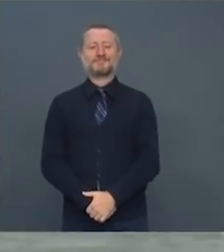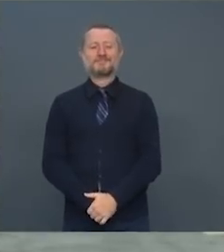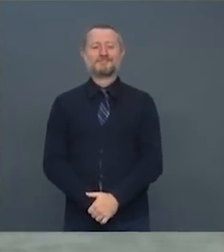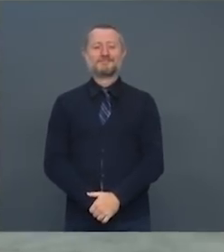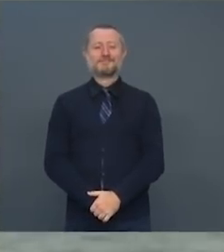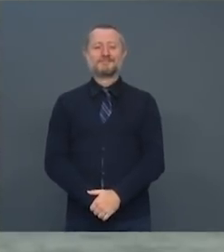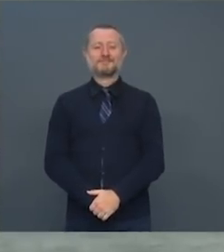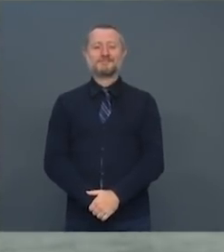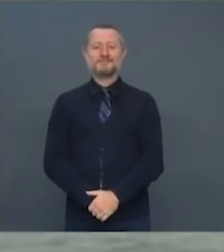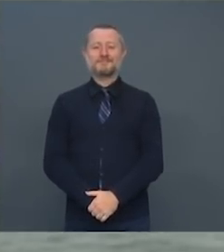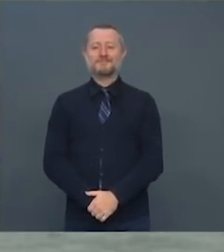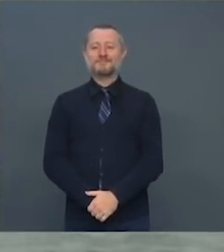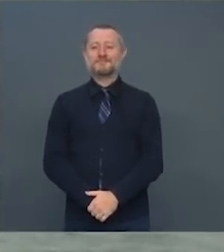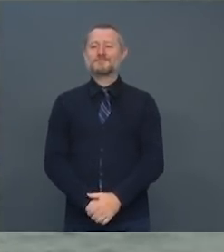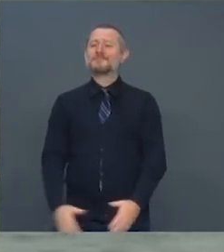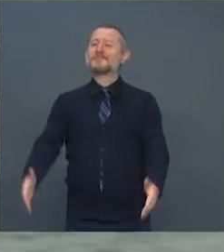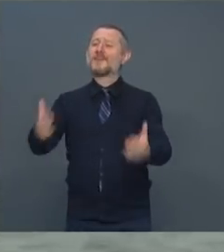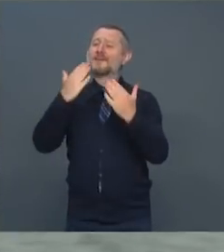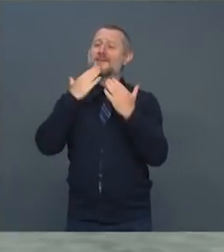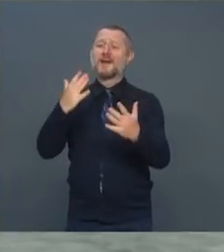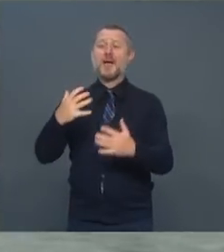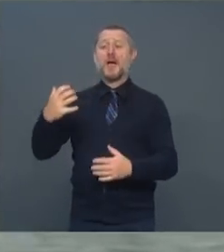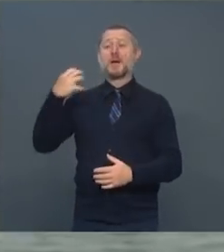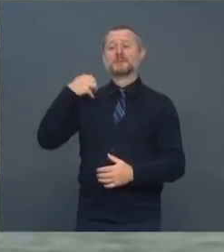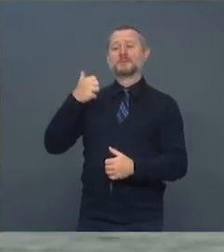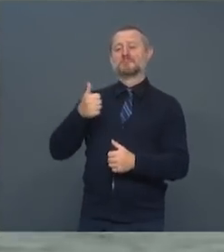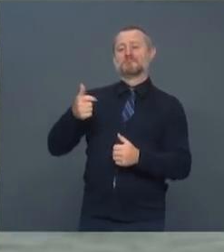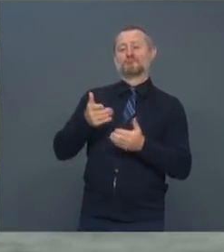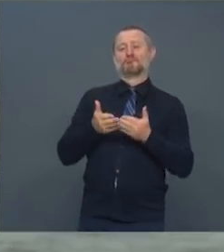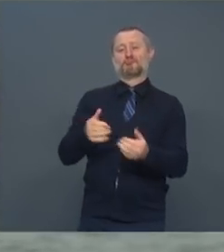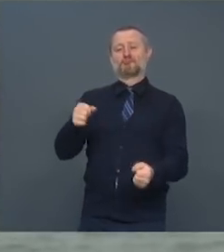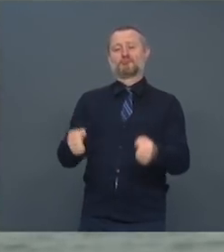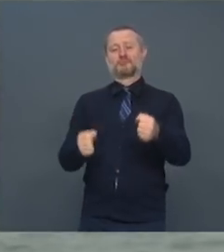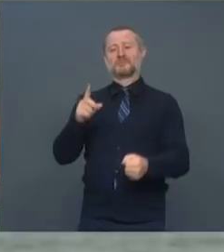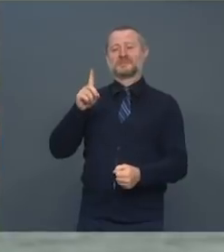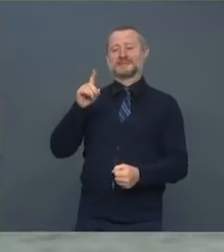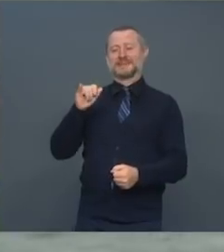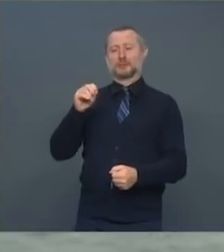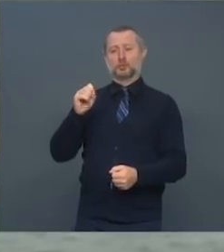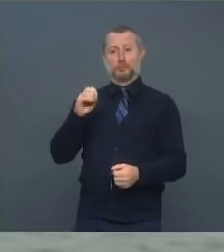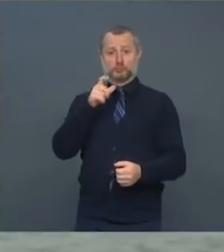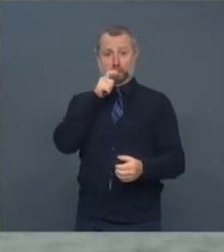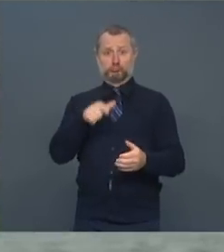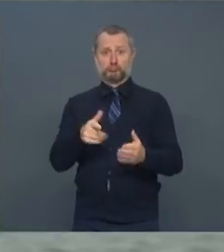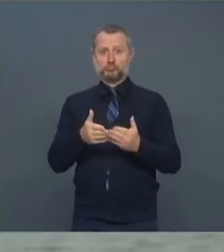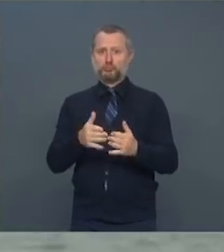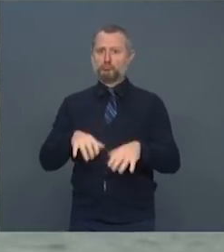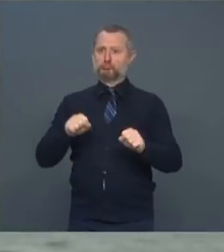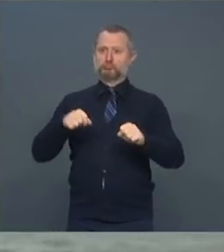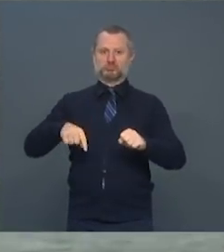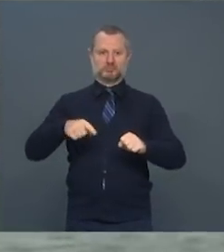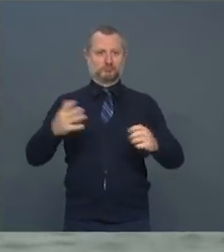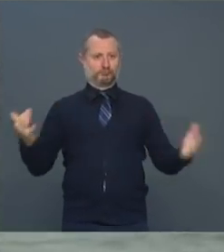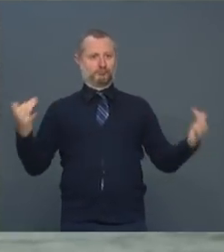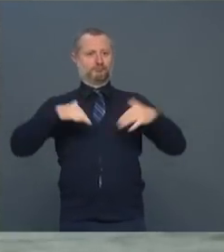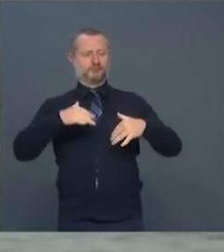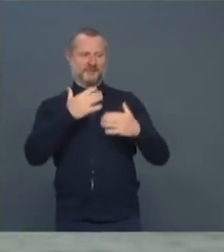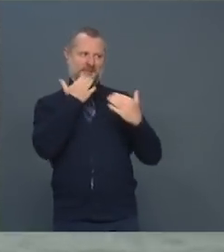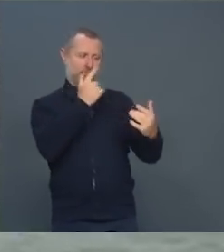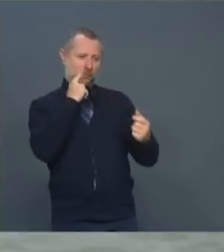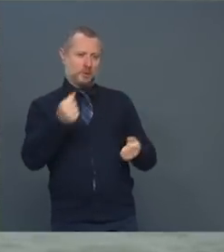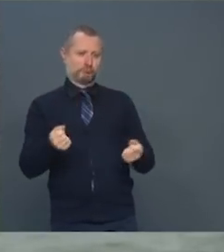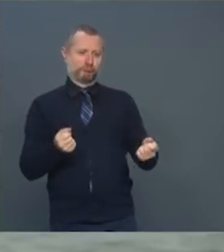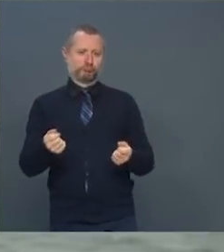Let's thank Captain Nick Dionisio and the Atlantic Pearl for hosting us today. Thank you very much, Captain.